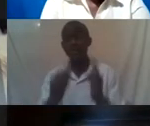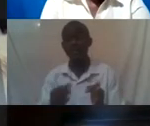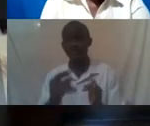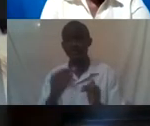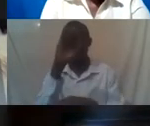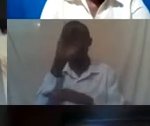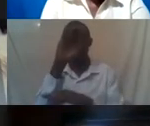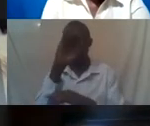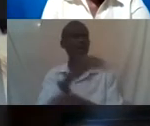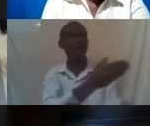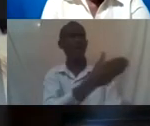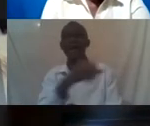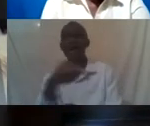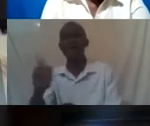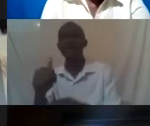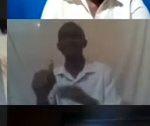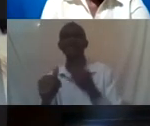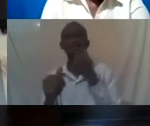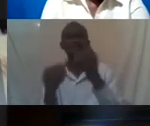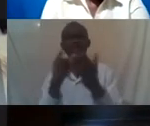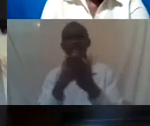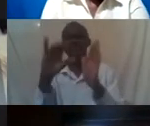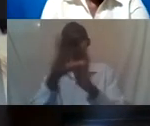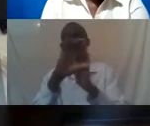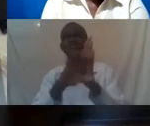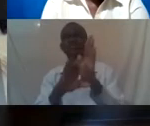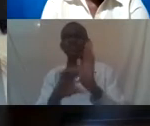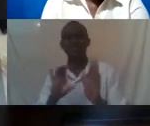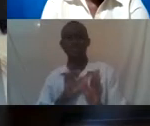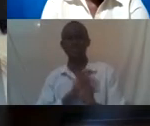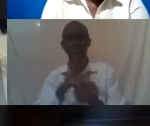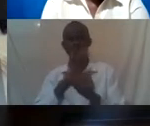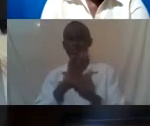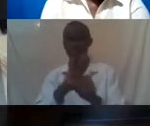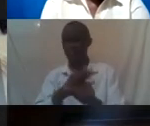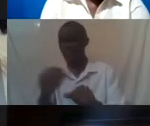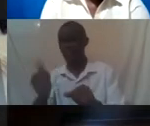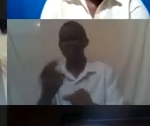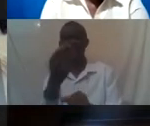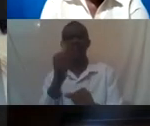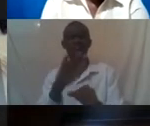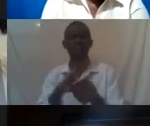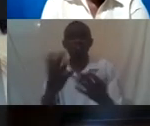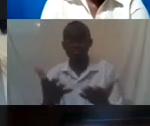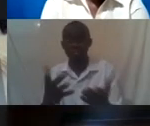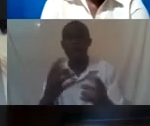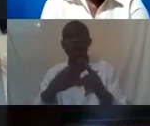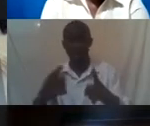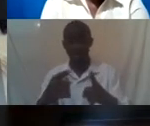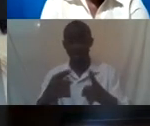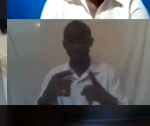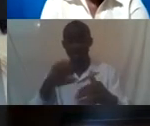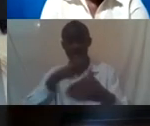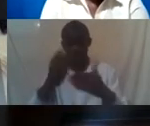saying, oh, we don't want too many constitutional commissions. Some talk about cost. But the point is that even if you make the